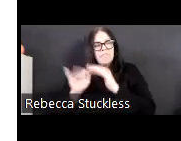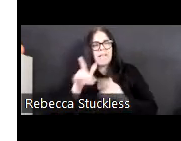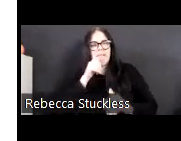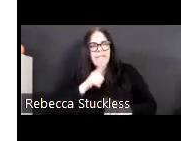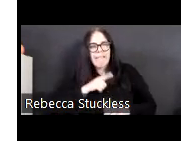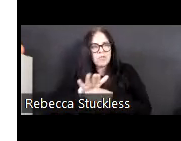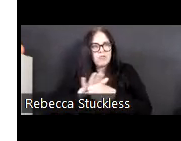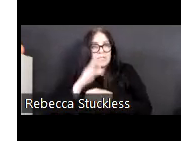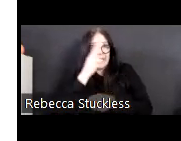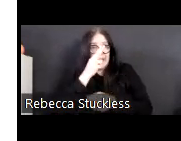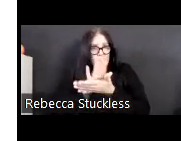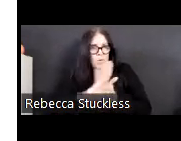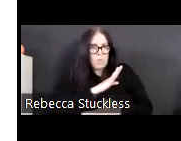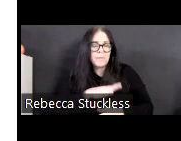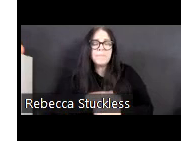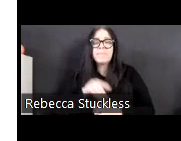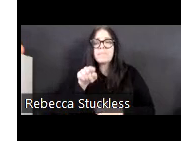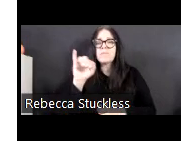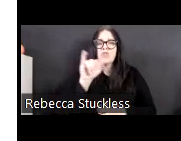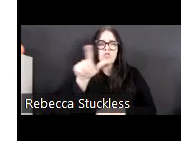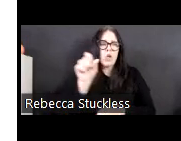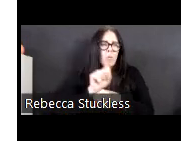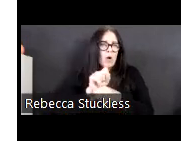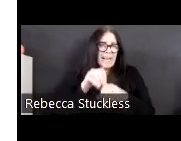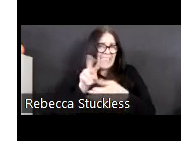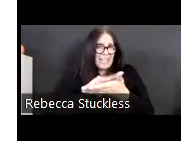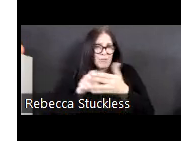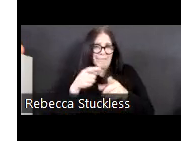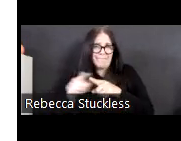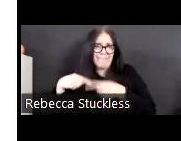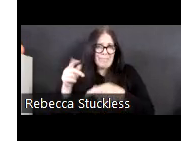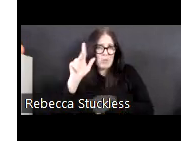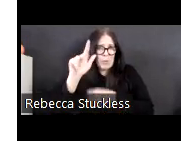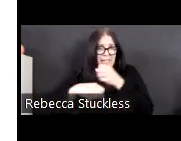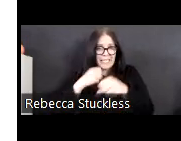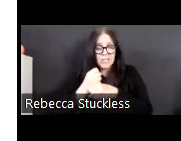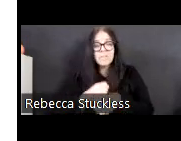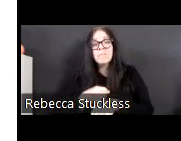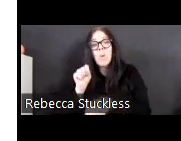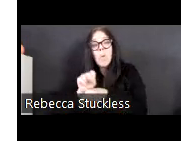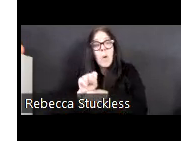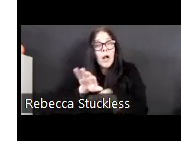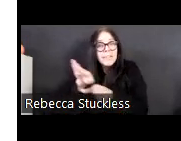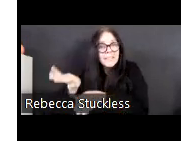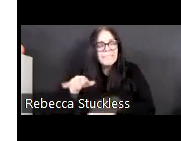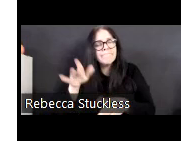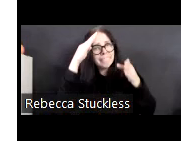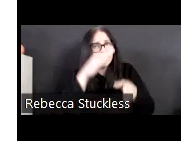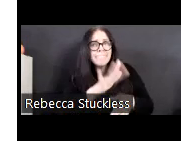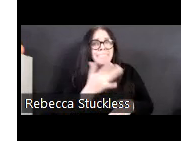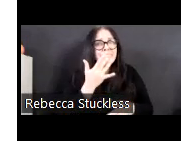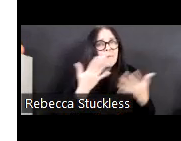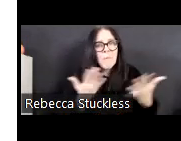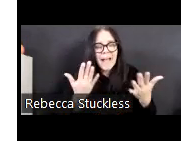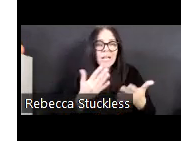worked in the literacy field for 23 years, and outside of work, she likes to read, play guitar, and complete woodworking projects around the